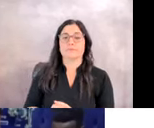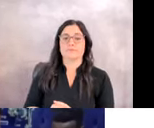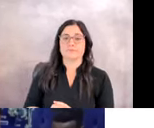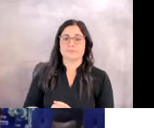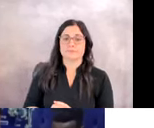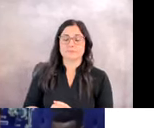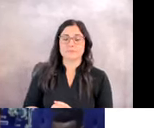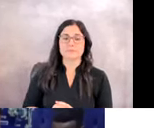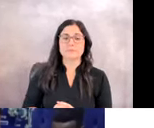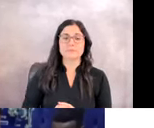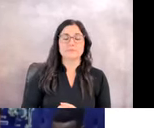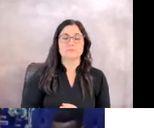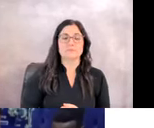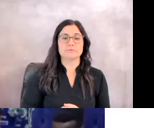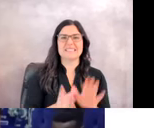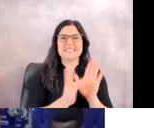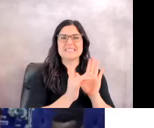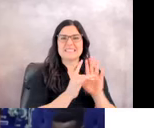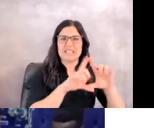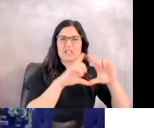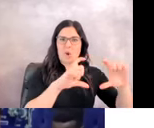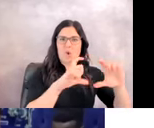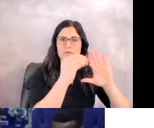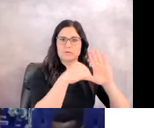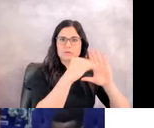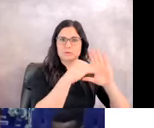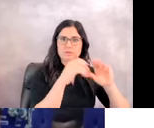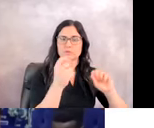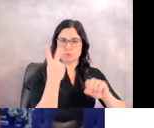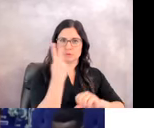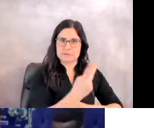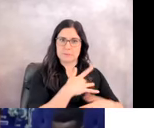I put it in a sticky note just so the page would have